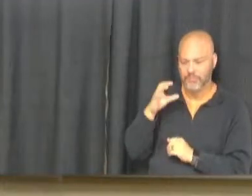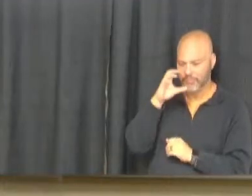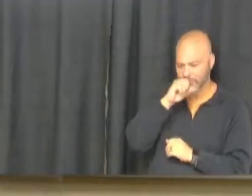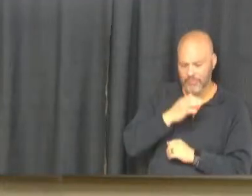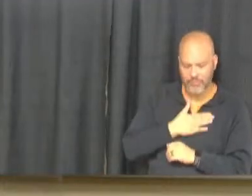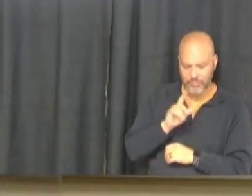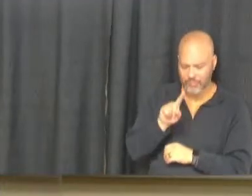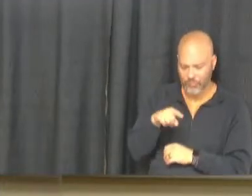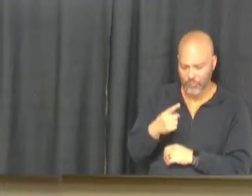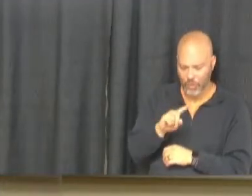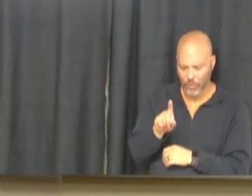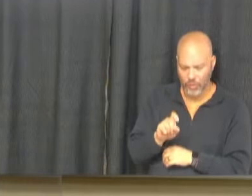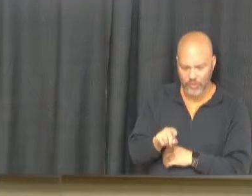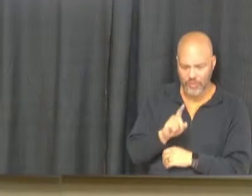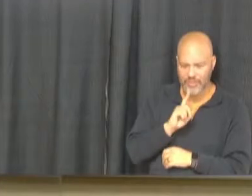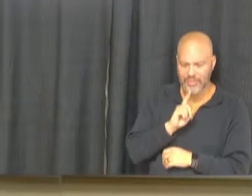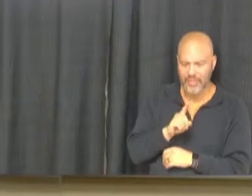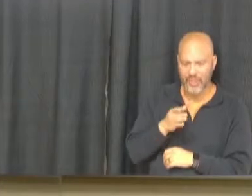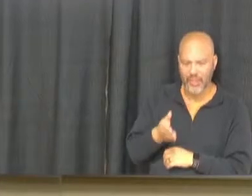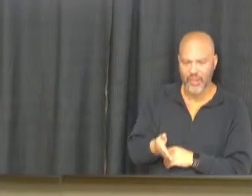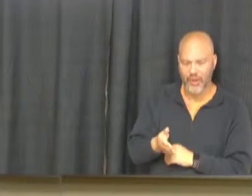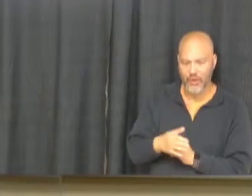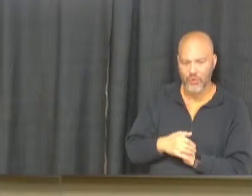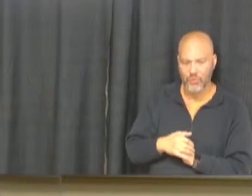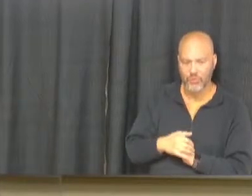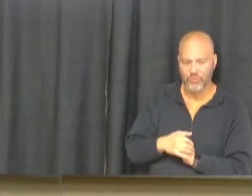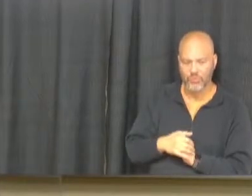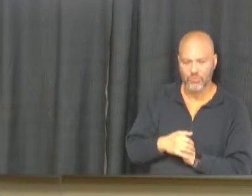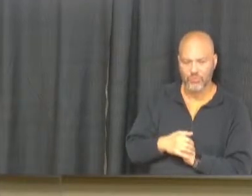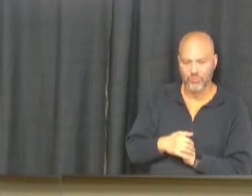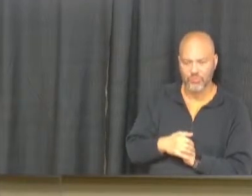only question would be, is there